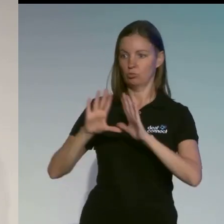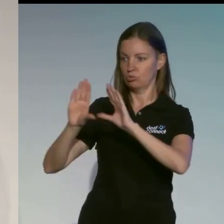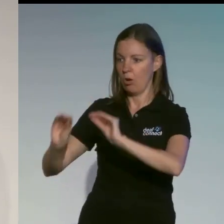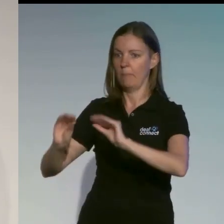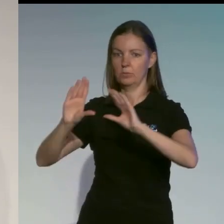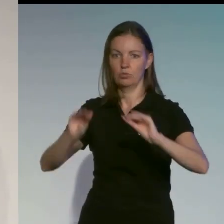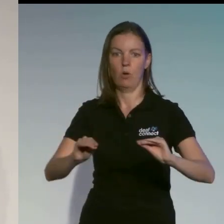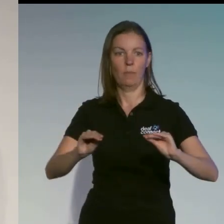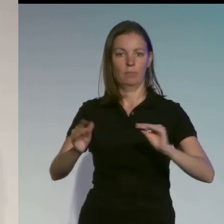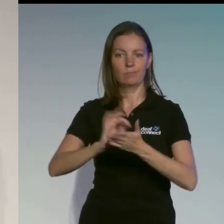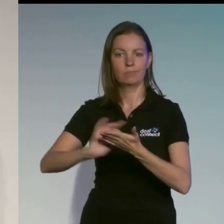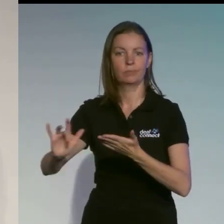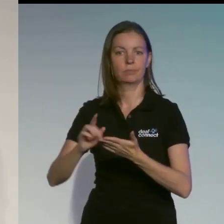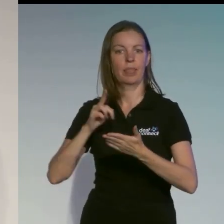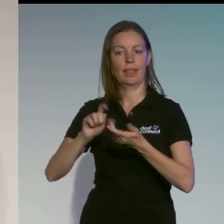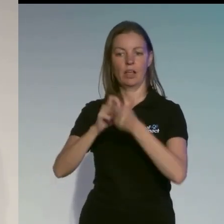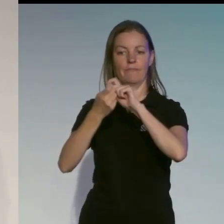therapy. And then